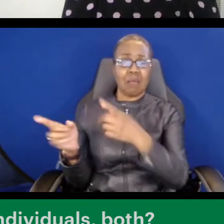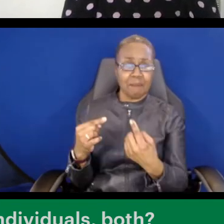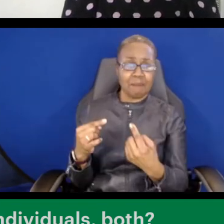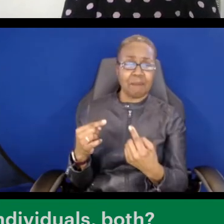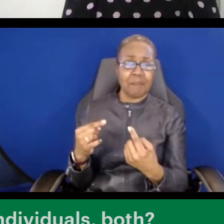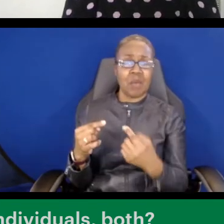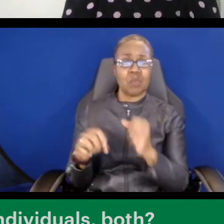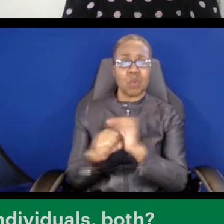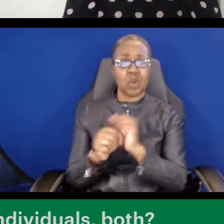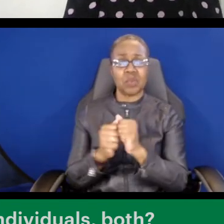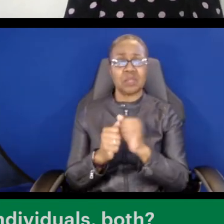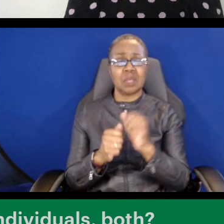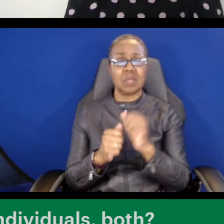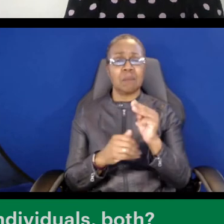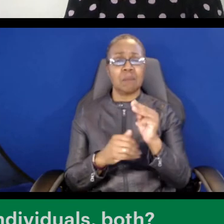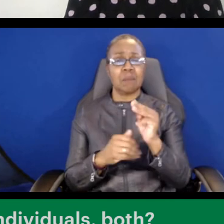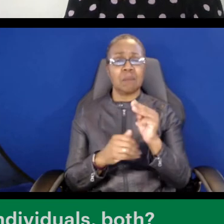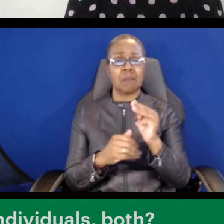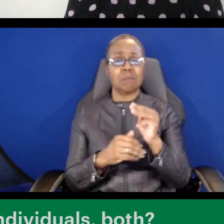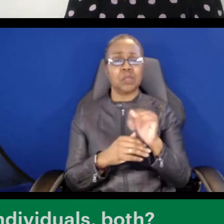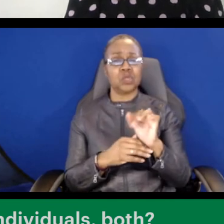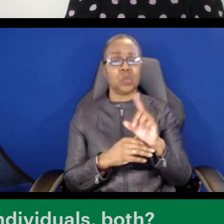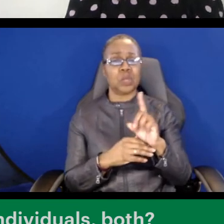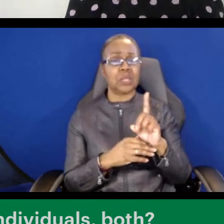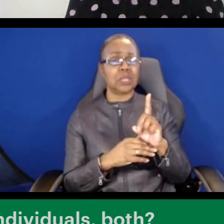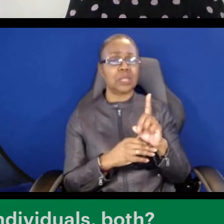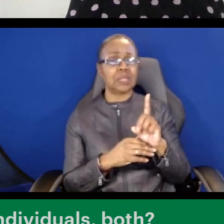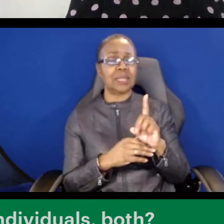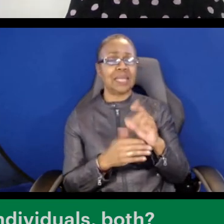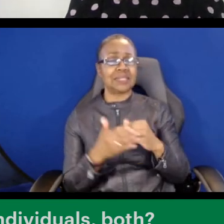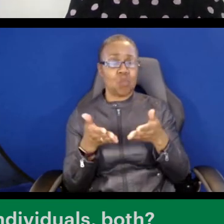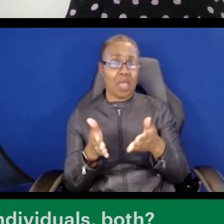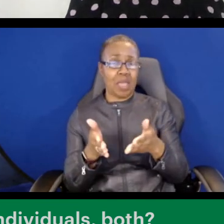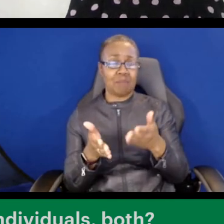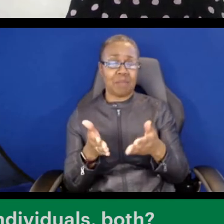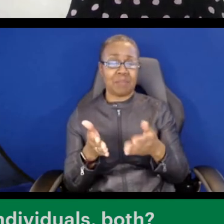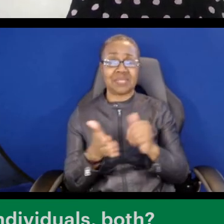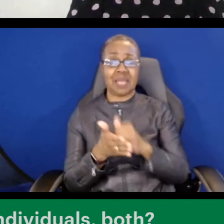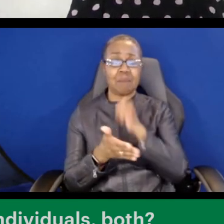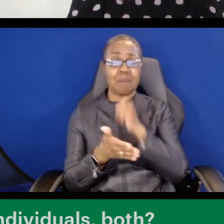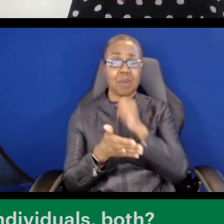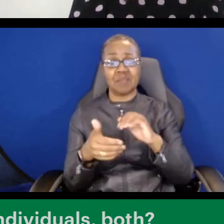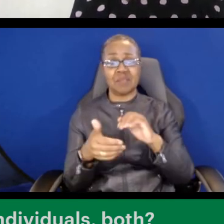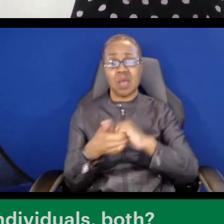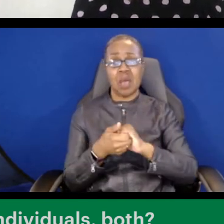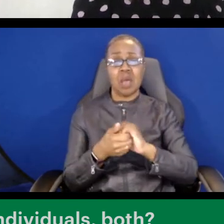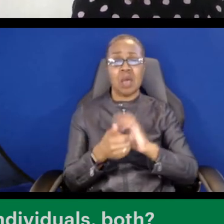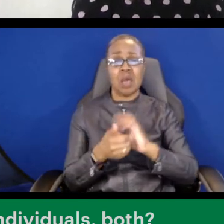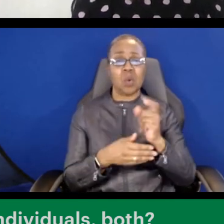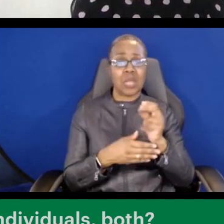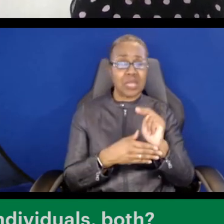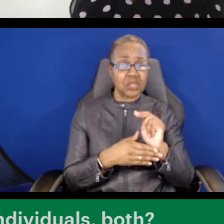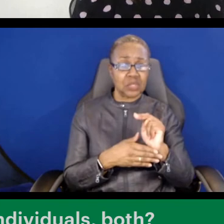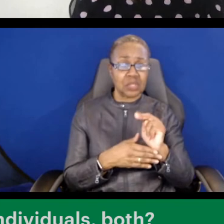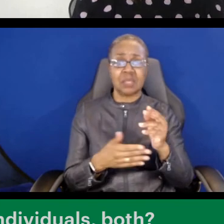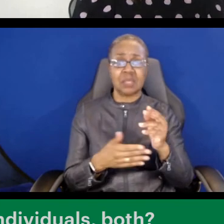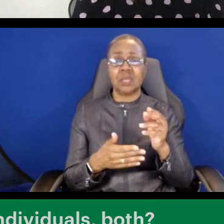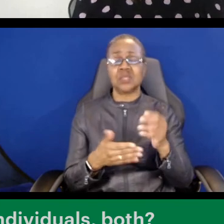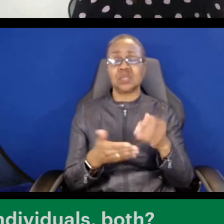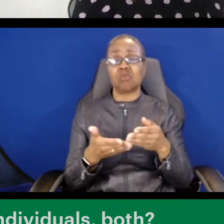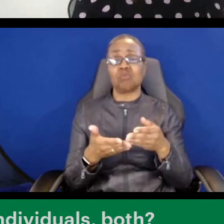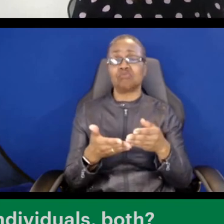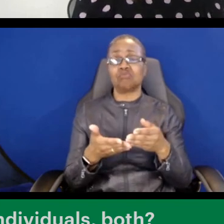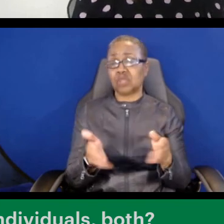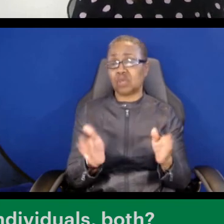mutual aid in some capacity. There's mutual aids that may not be a part of the coalition that decide to come through on a given week. So generally,